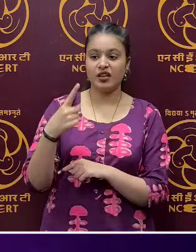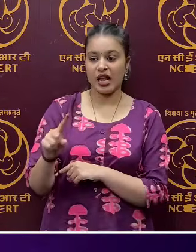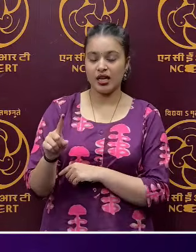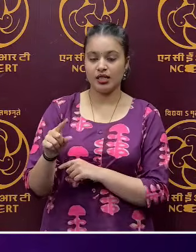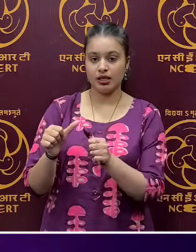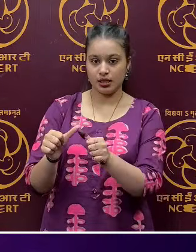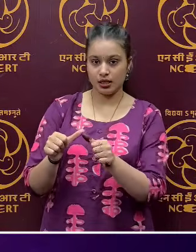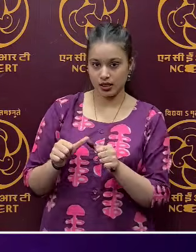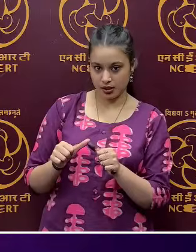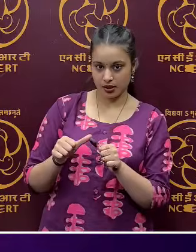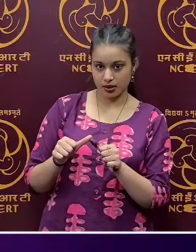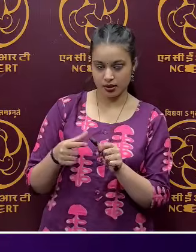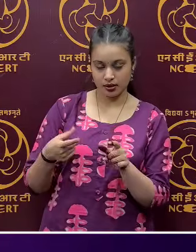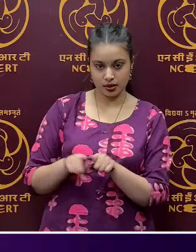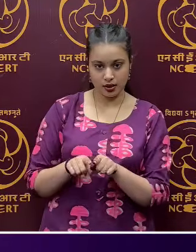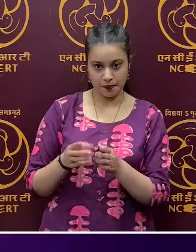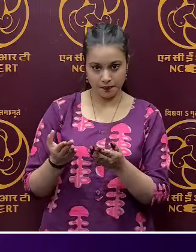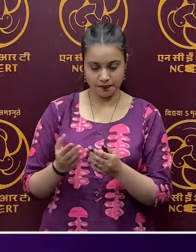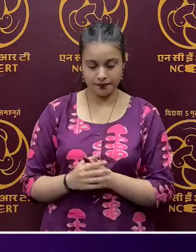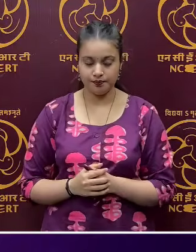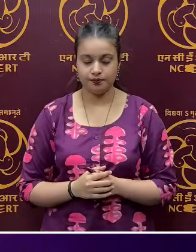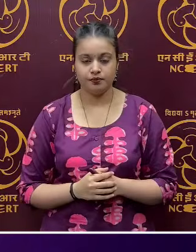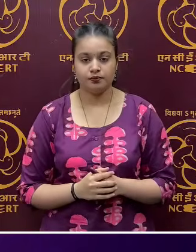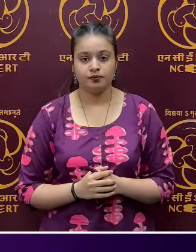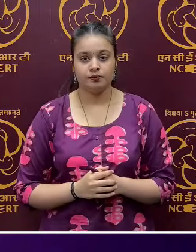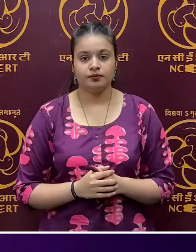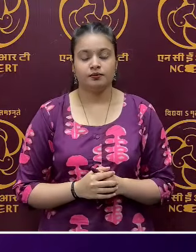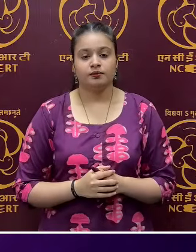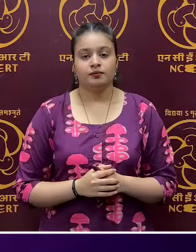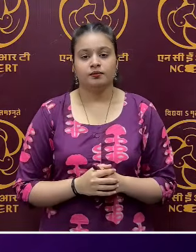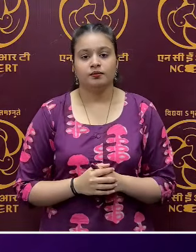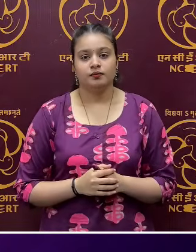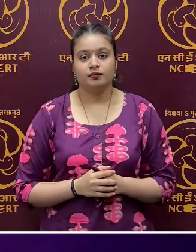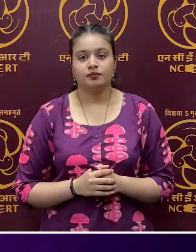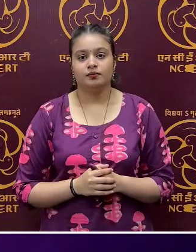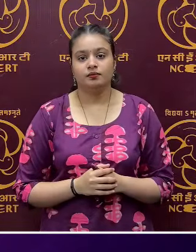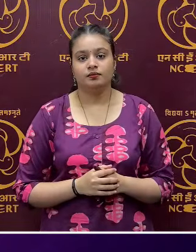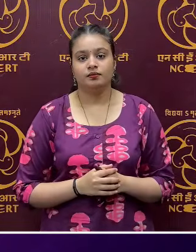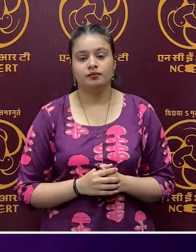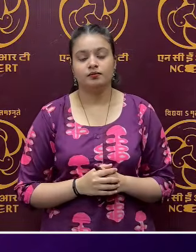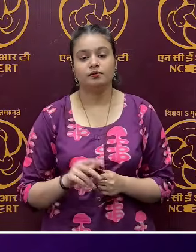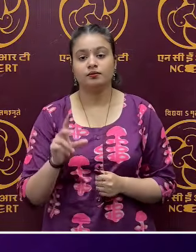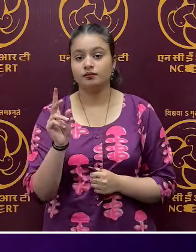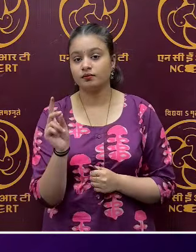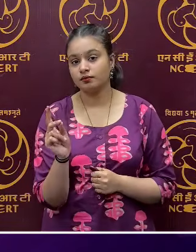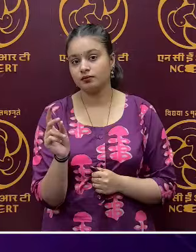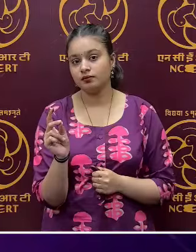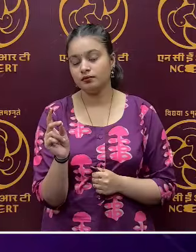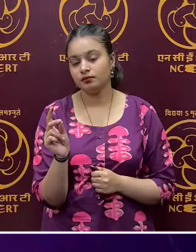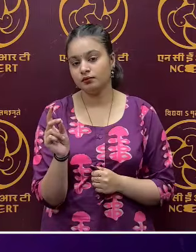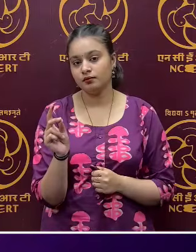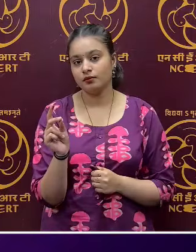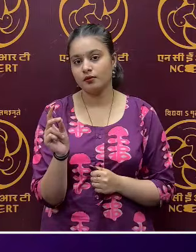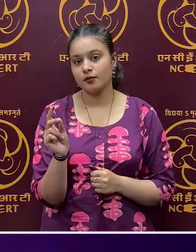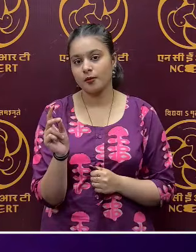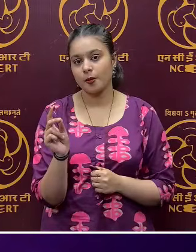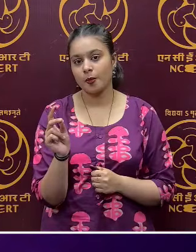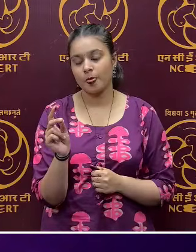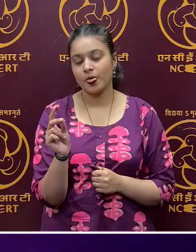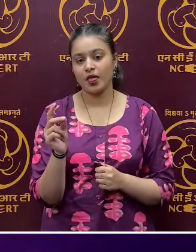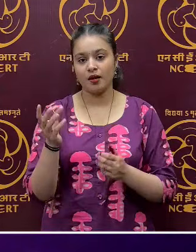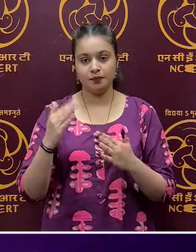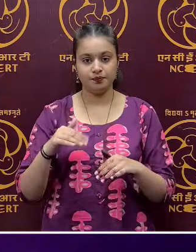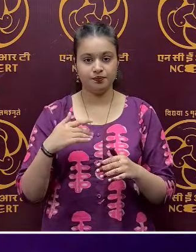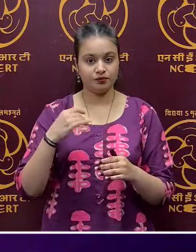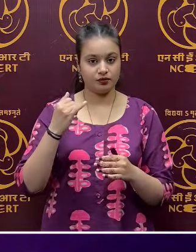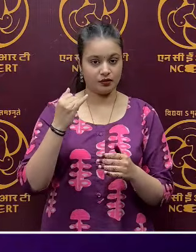here comes the right answer. It's advice. And the second one is to recommend,